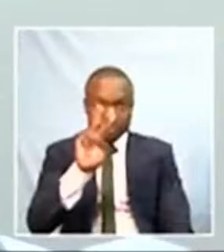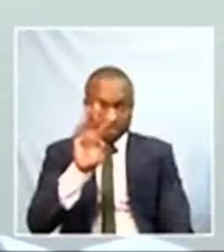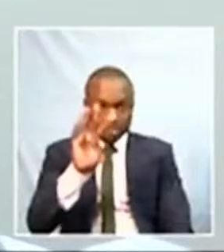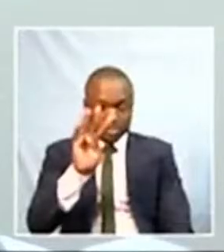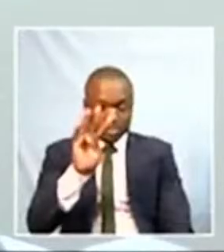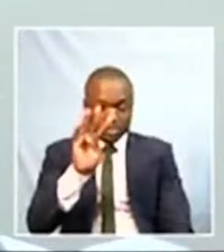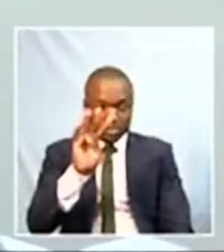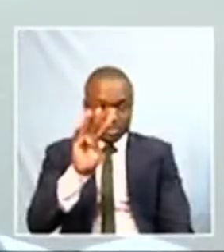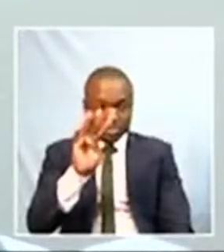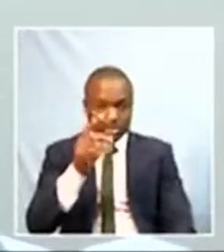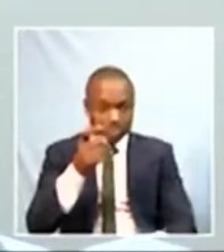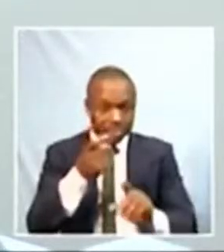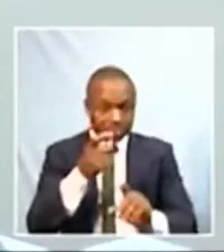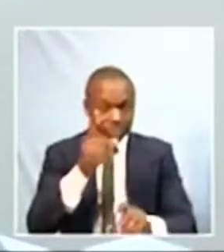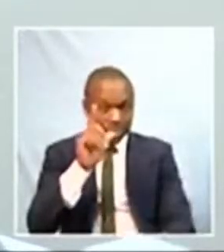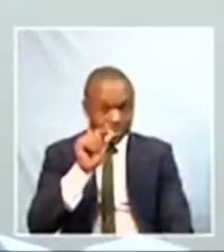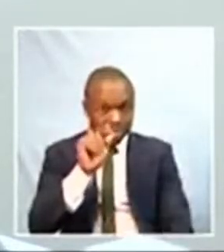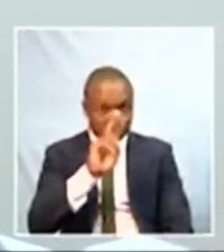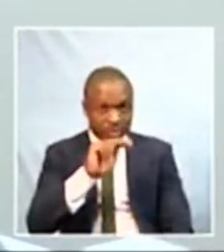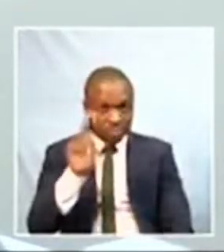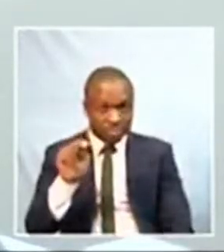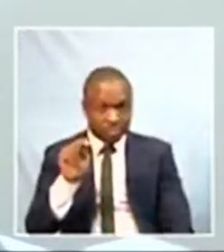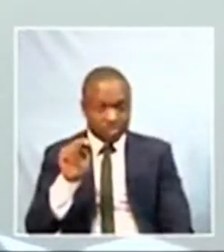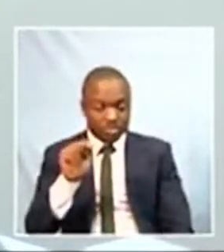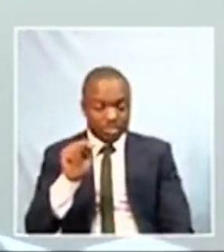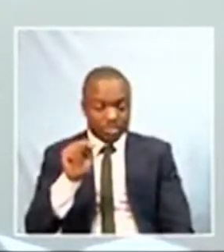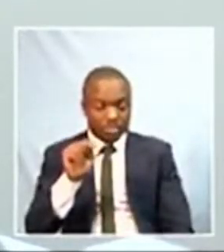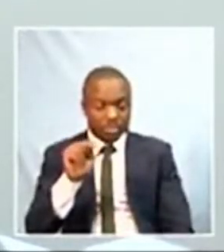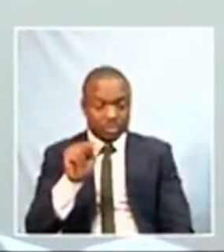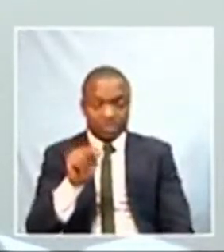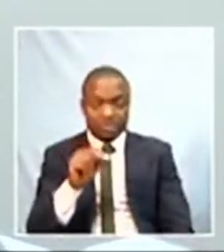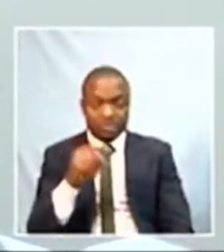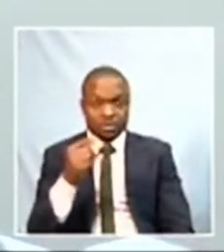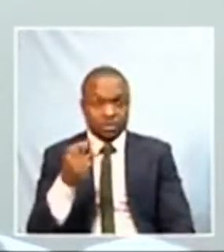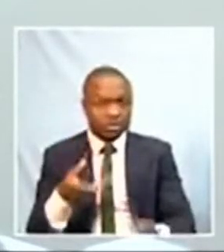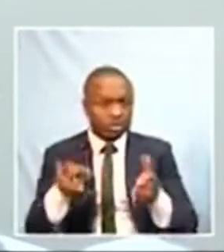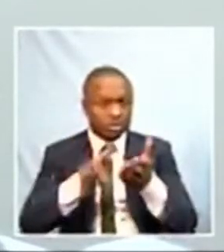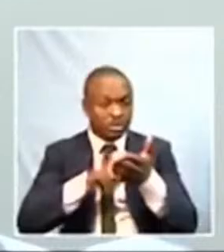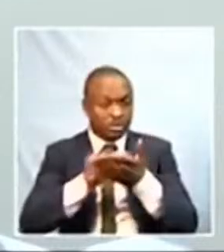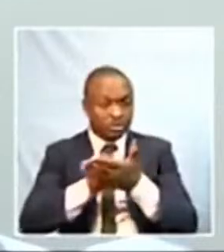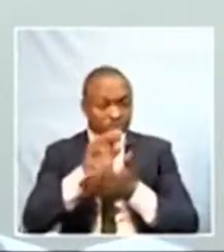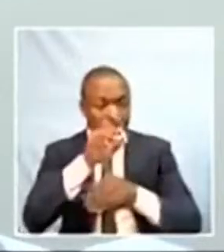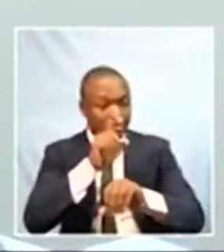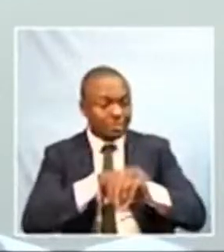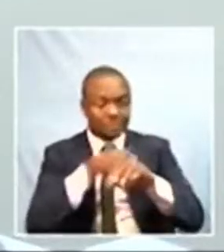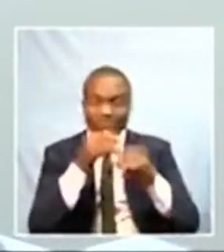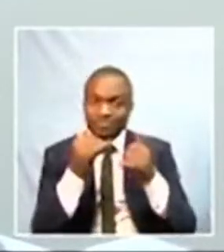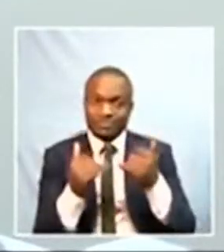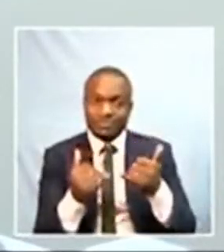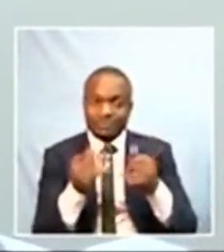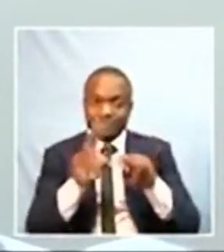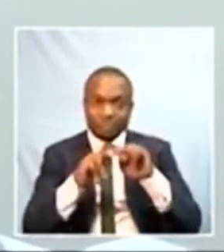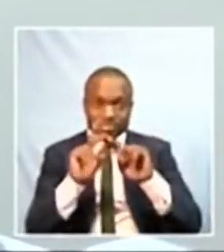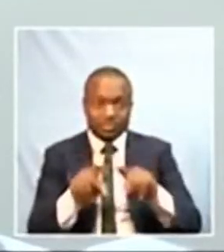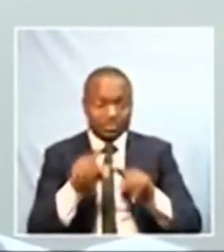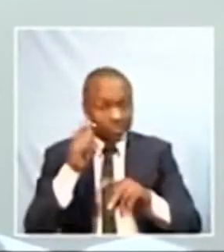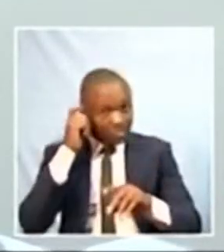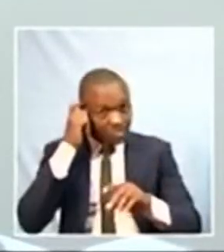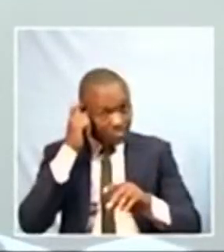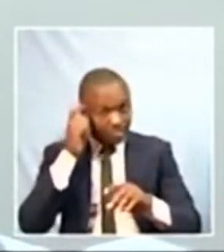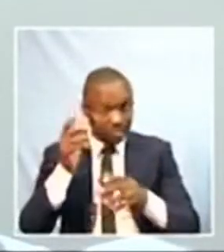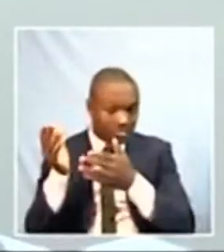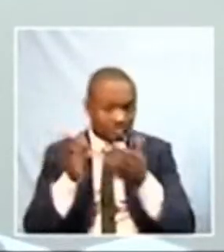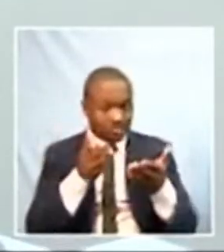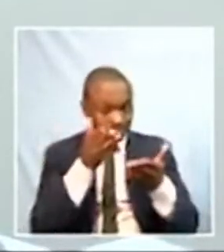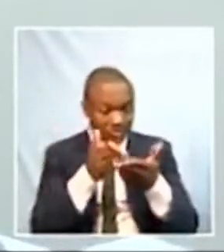2024 from 2022, and only to be re-advertised at this time, Chair, I thought I should bring